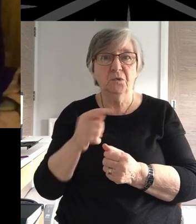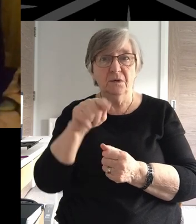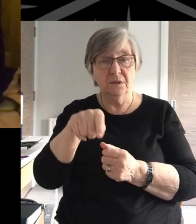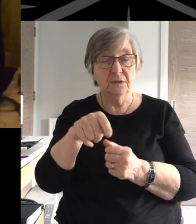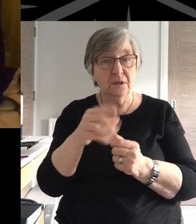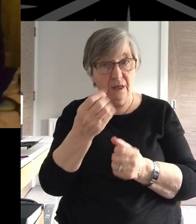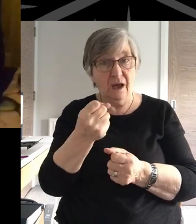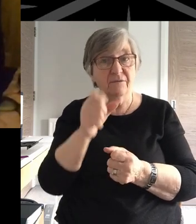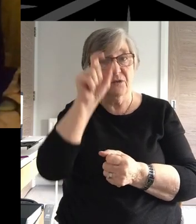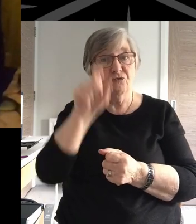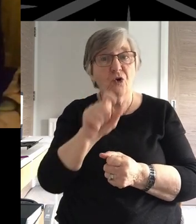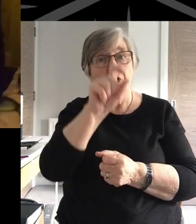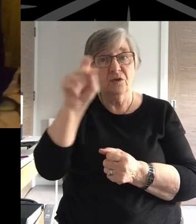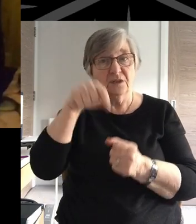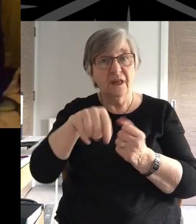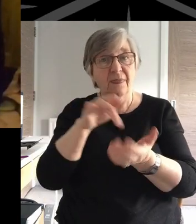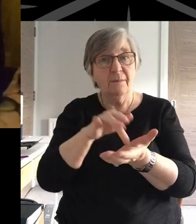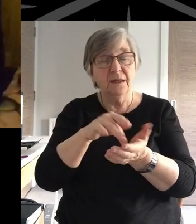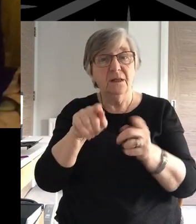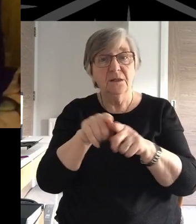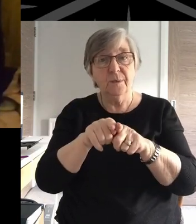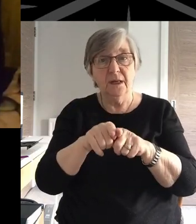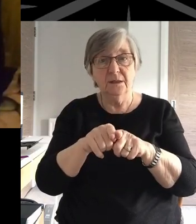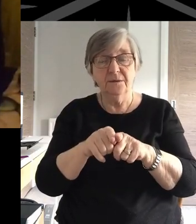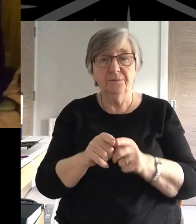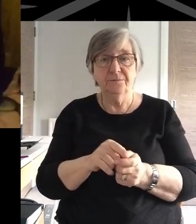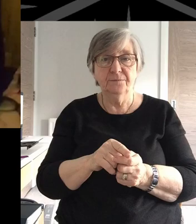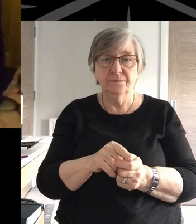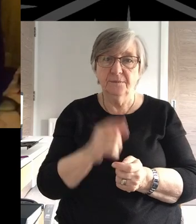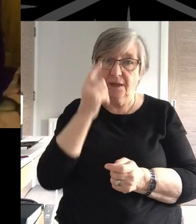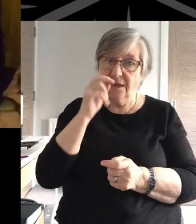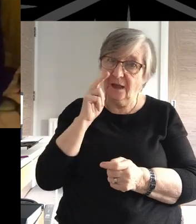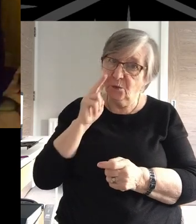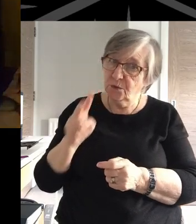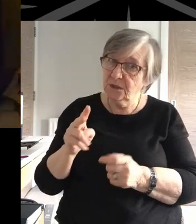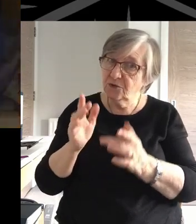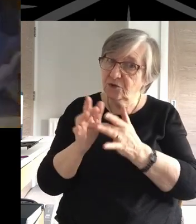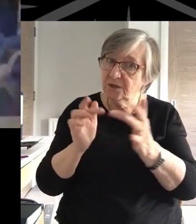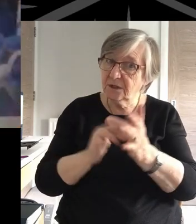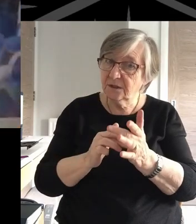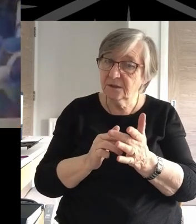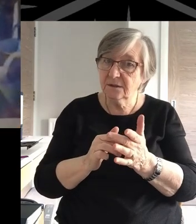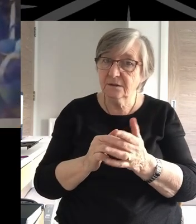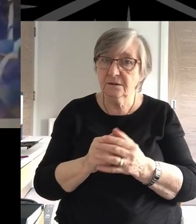well. Can you see Jesus in the picture?